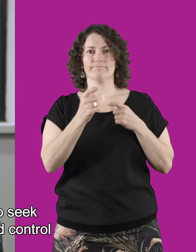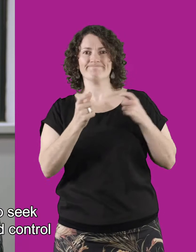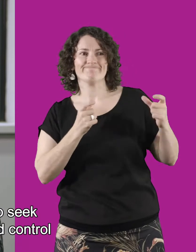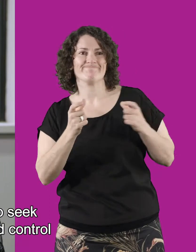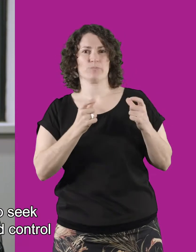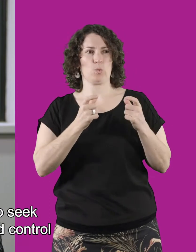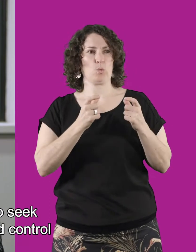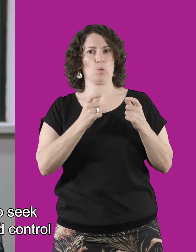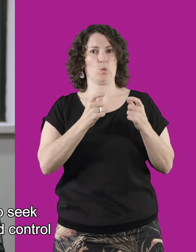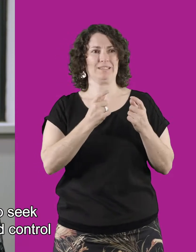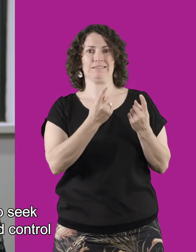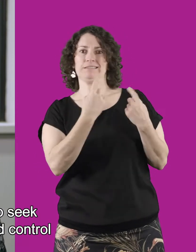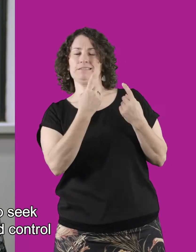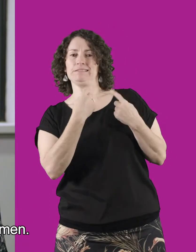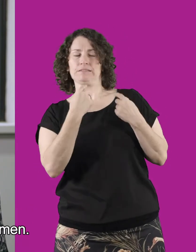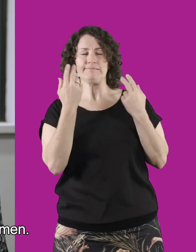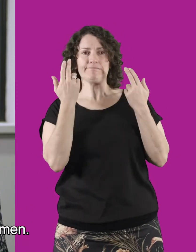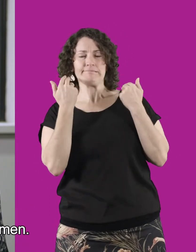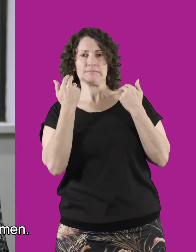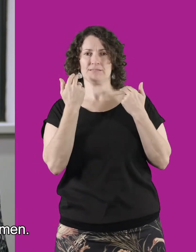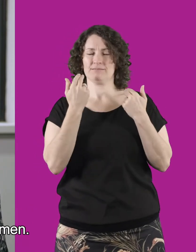to exert power and control